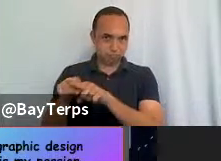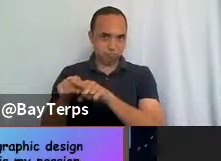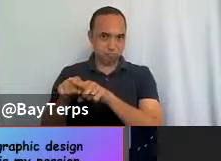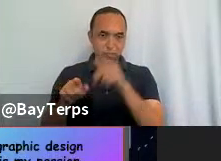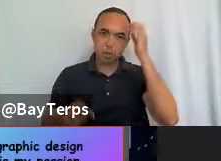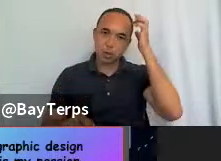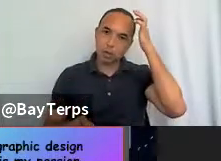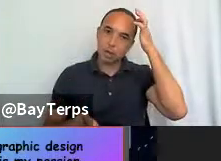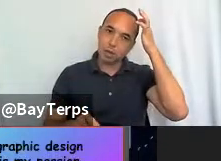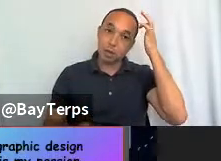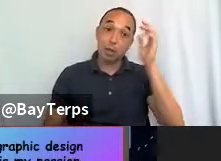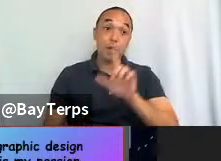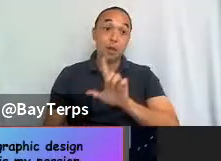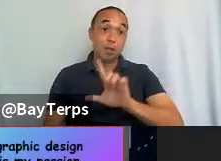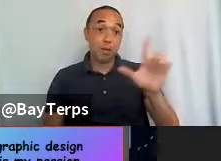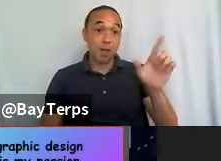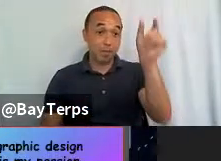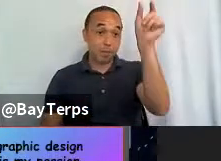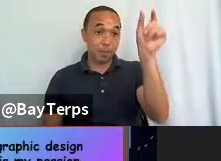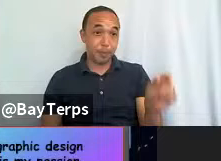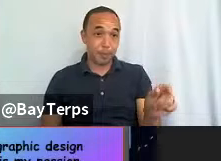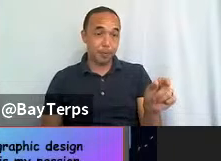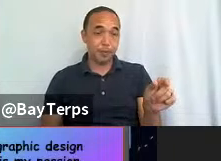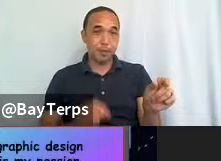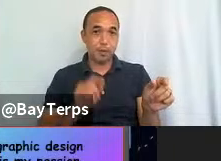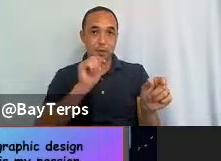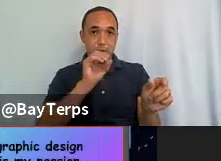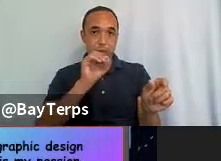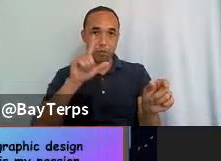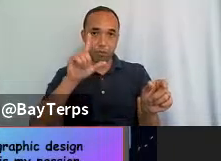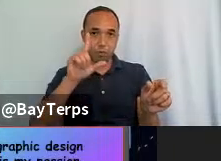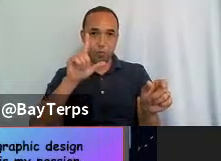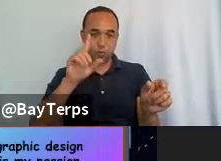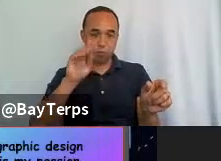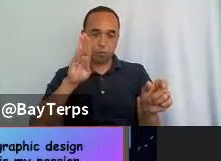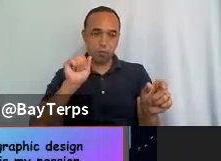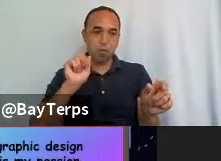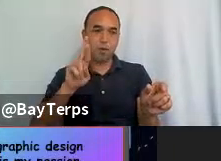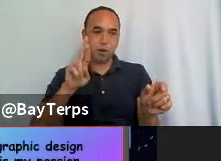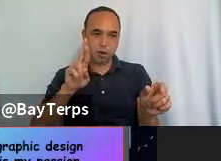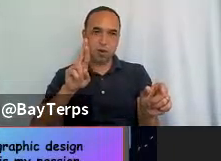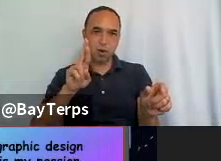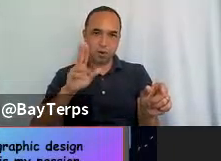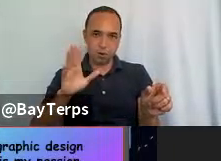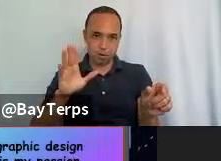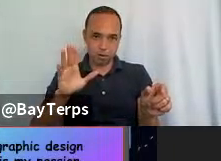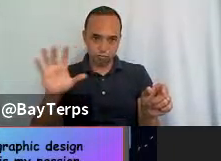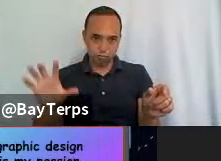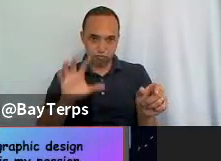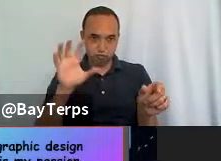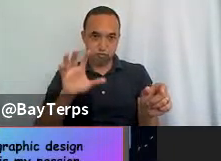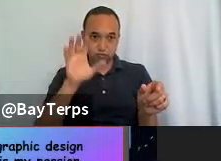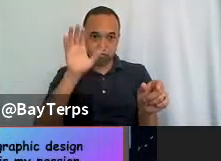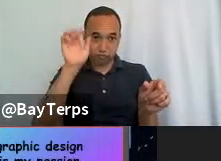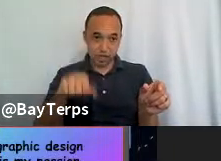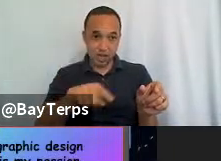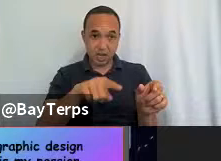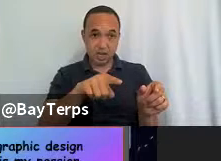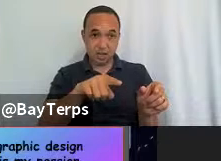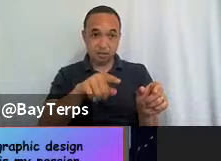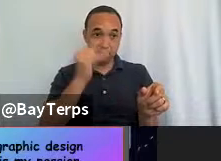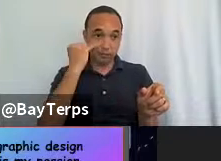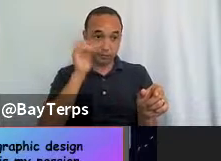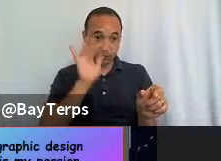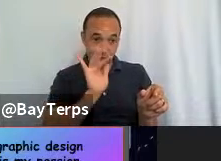left-hand side is your toolbar that is also customizable. If you click on this little